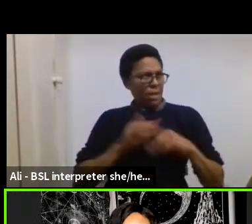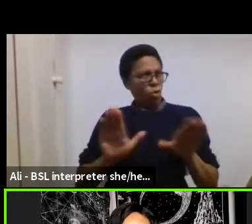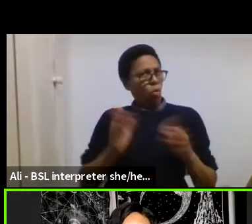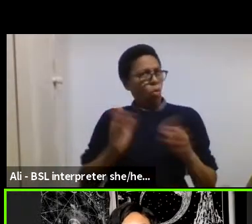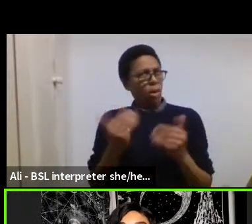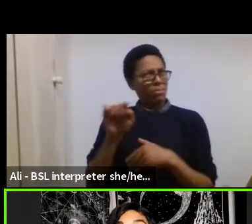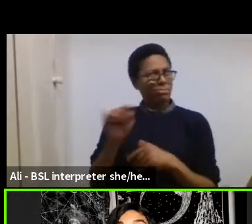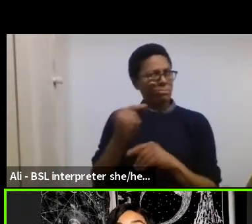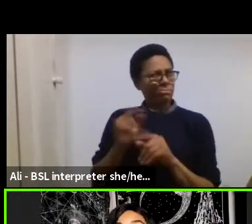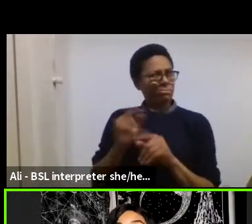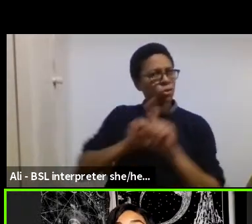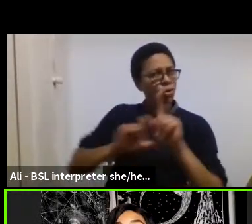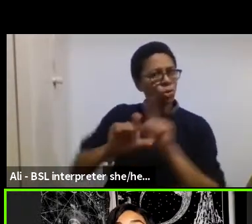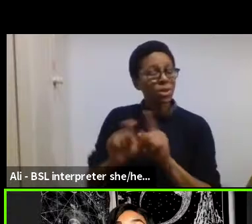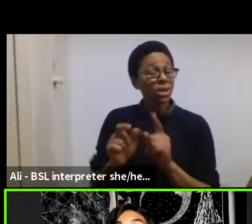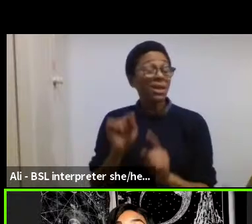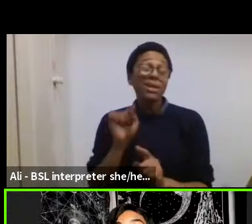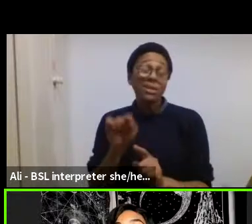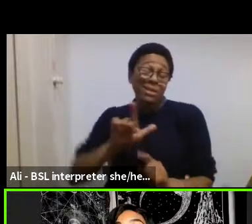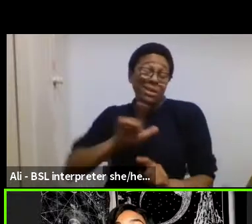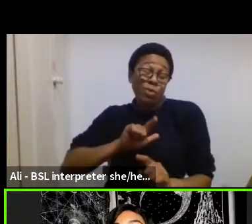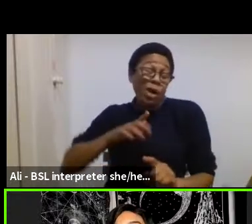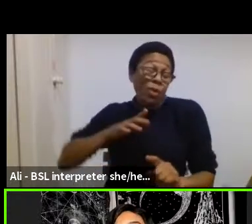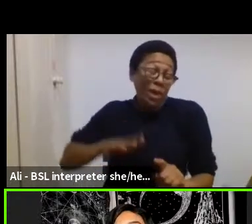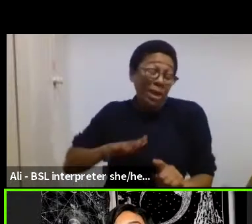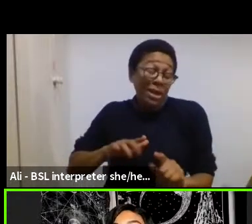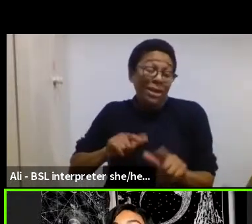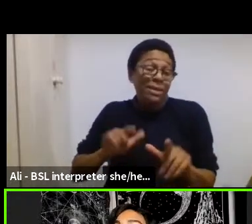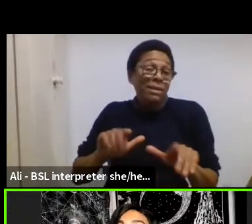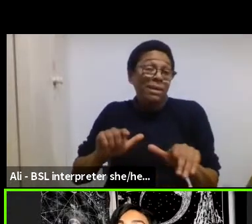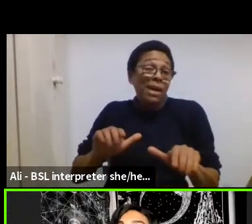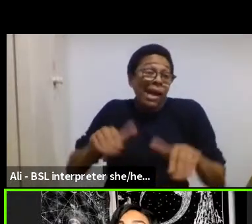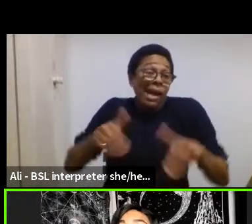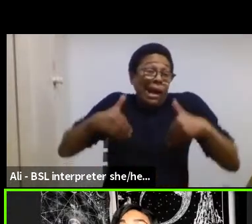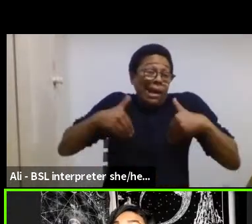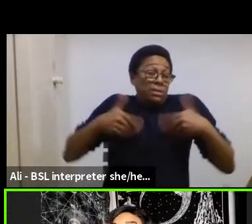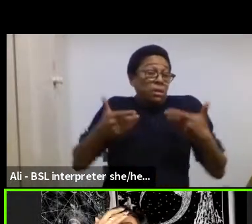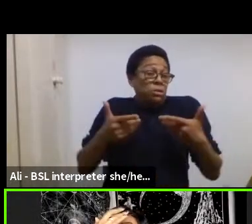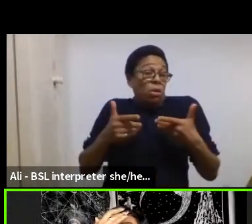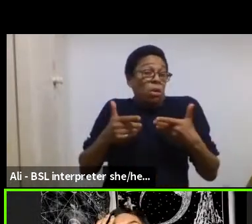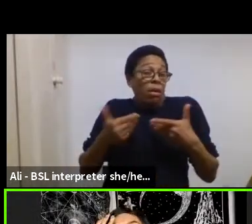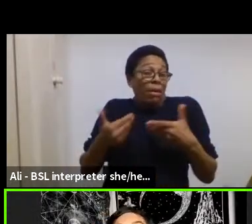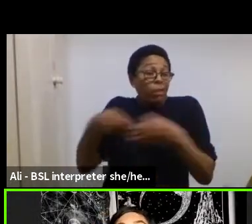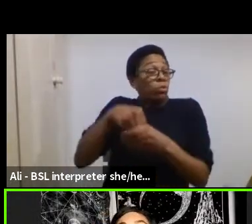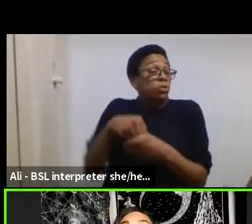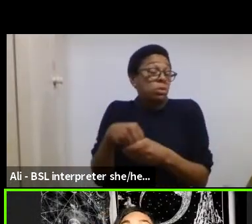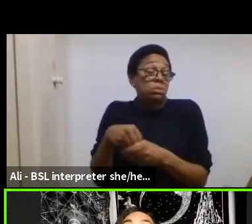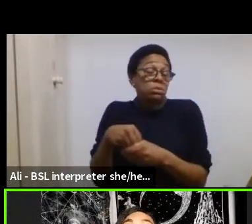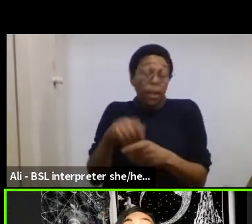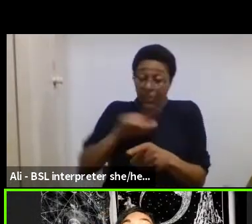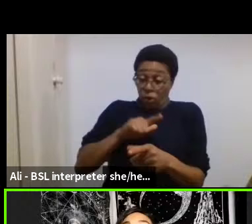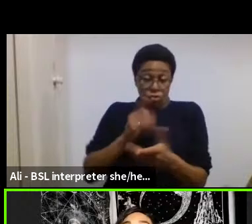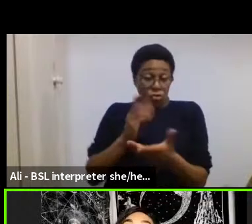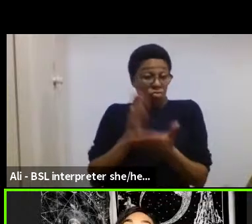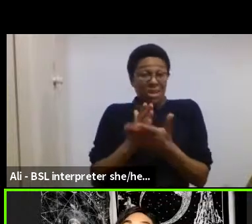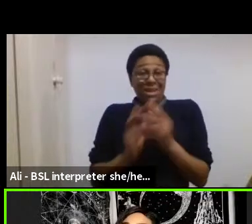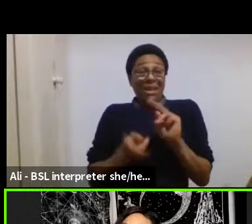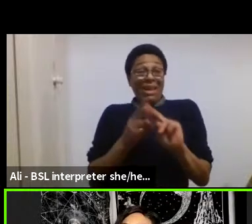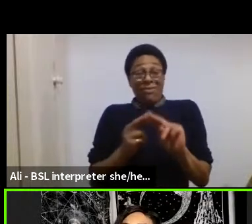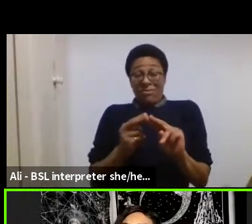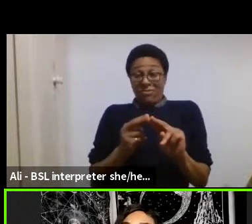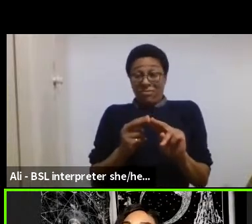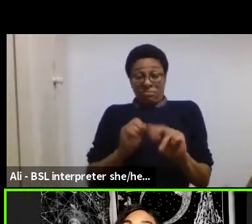that there's definitely a need for asexual inclusion, because I think that it's a hindrance for the whole queer community in general, if not only are people